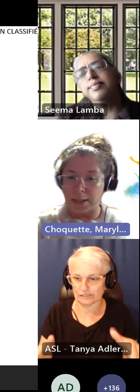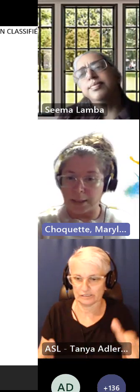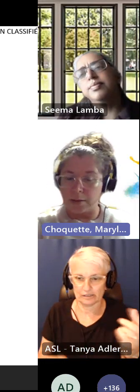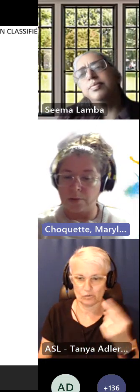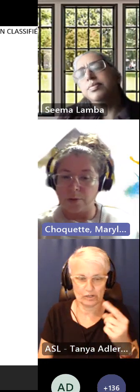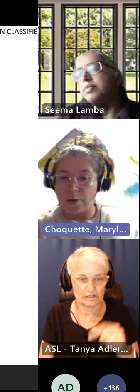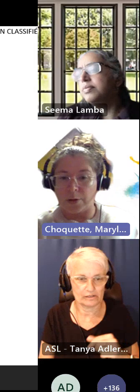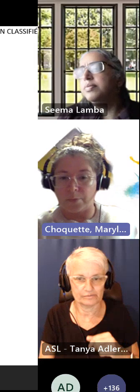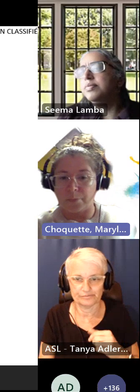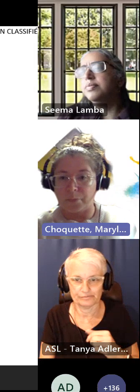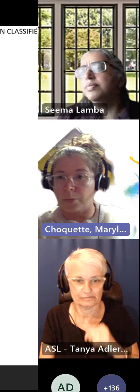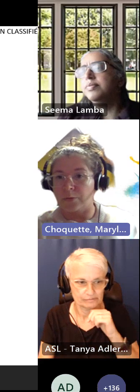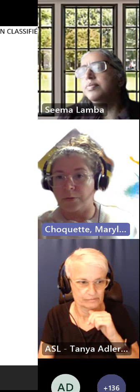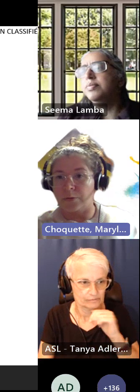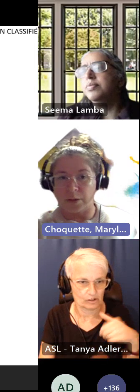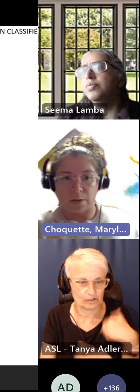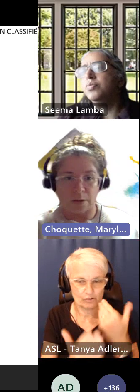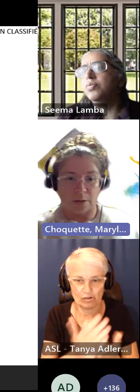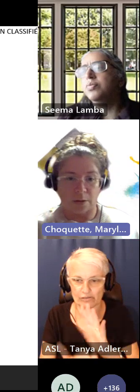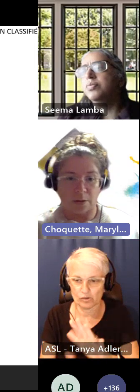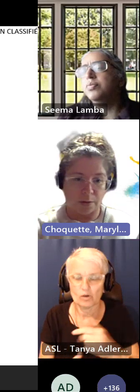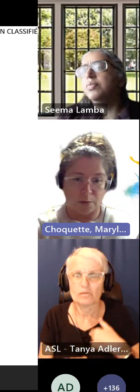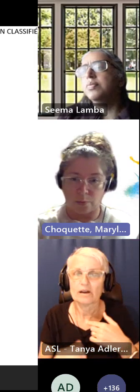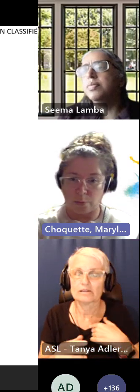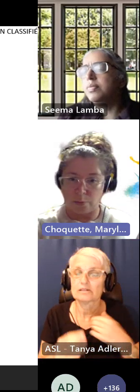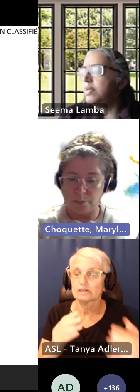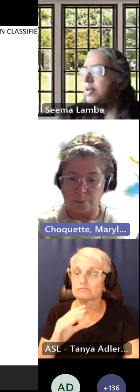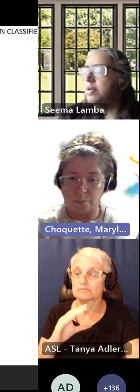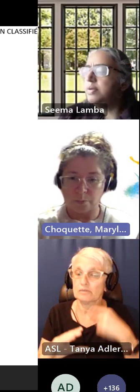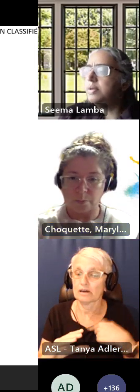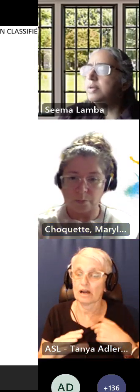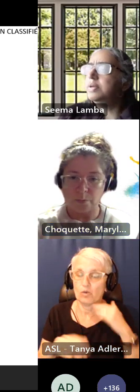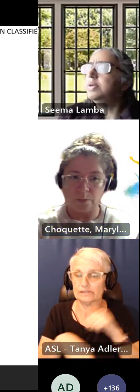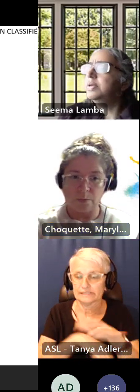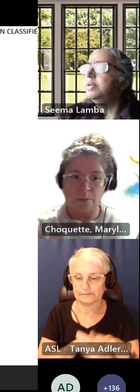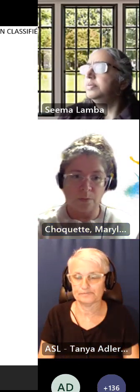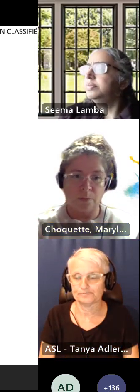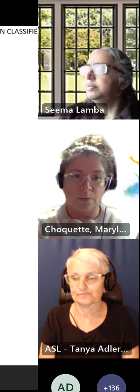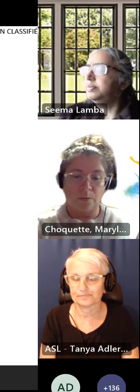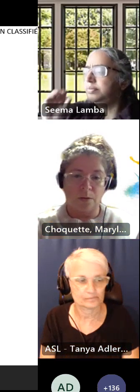in transit, but feel free and I'll send it to you.